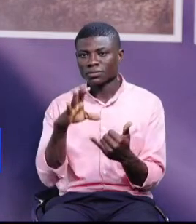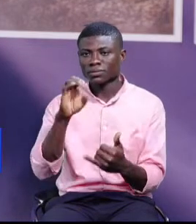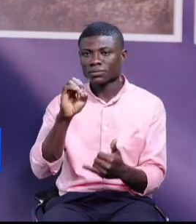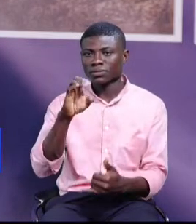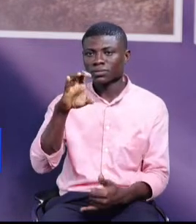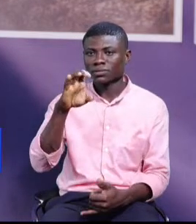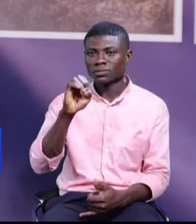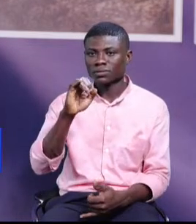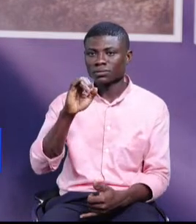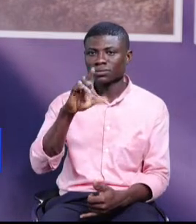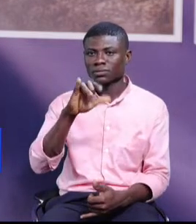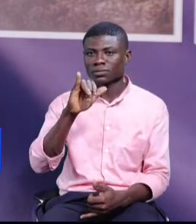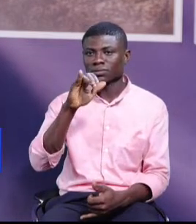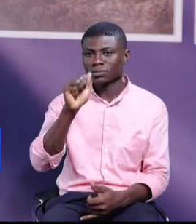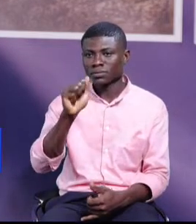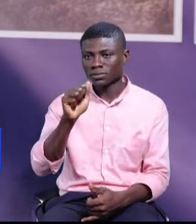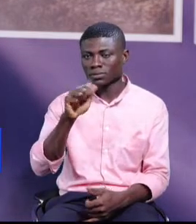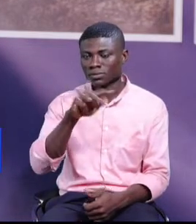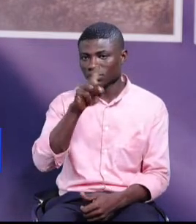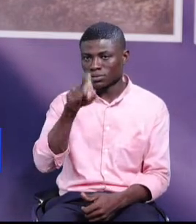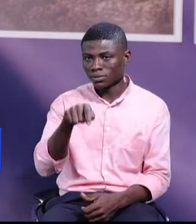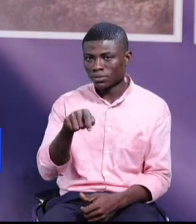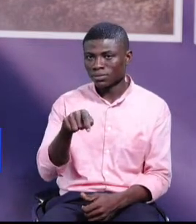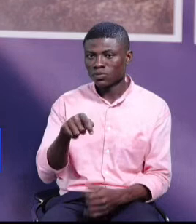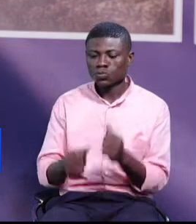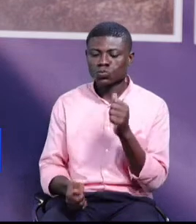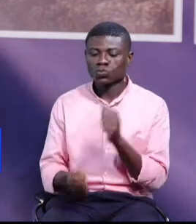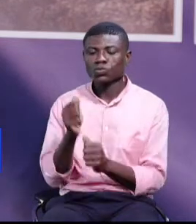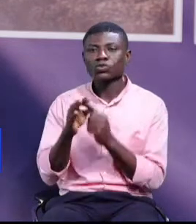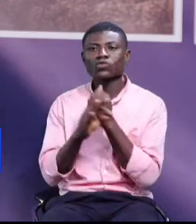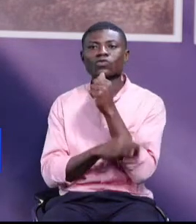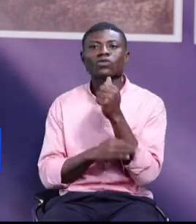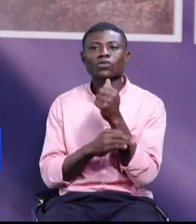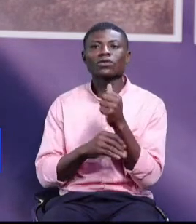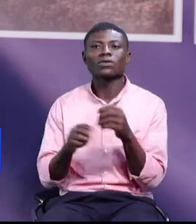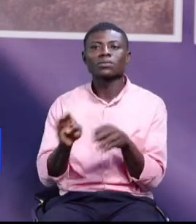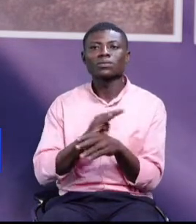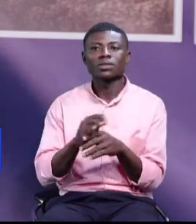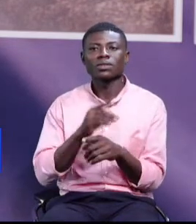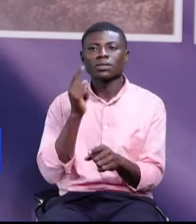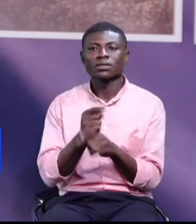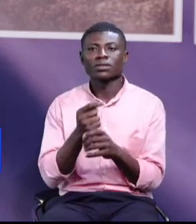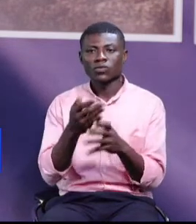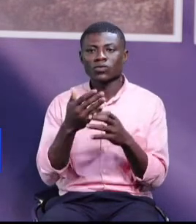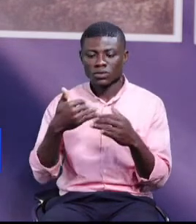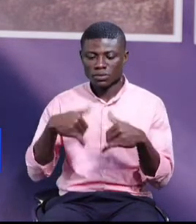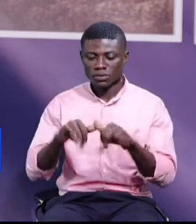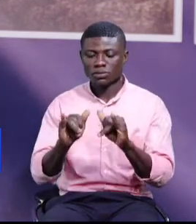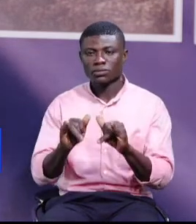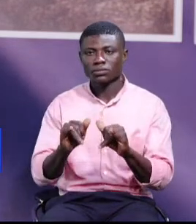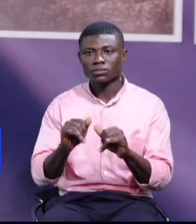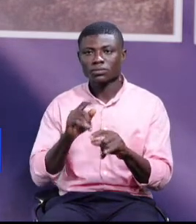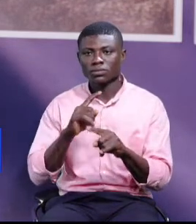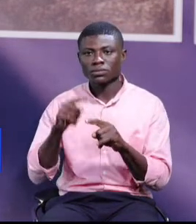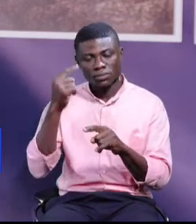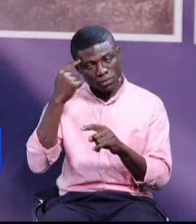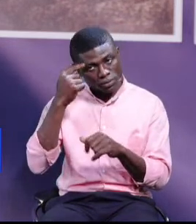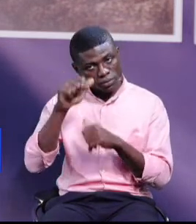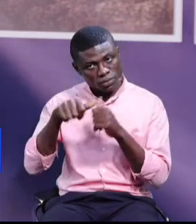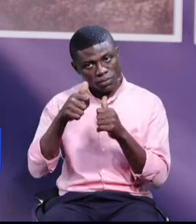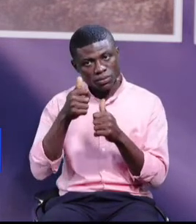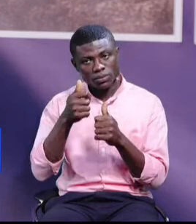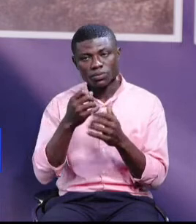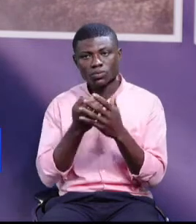Cecilia asked a question. She said, most foreign companies just want to survive instead of thinking of